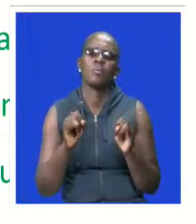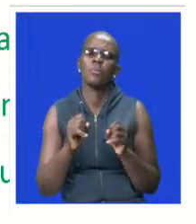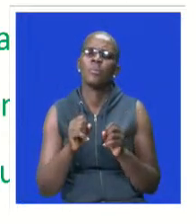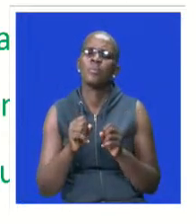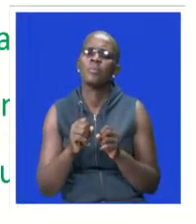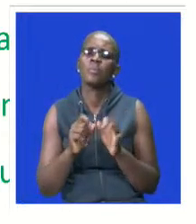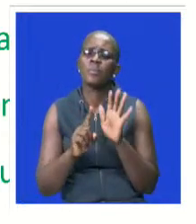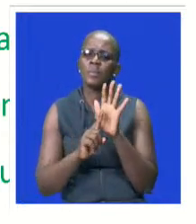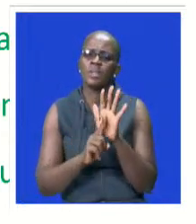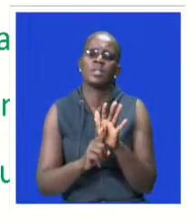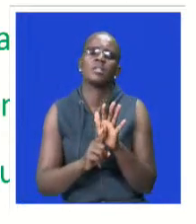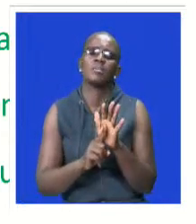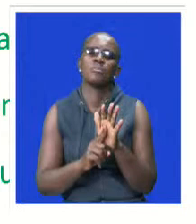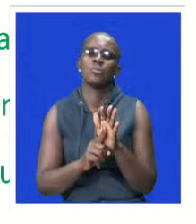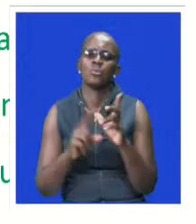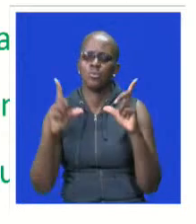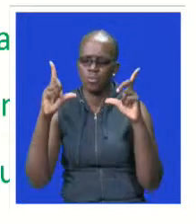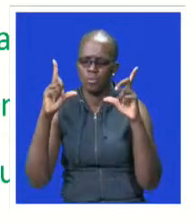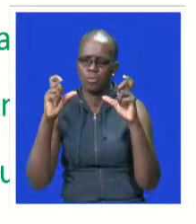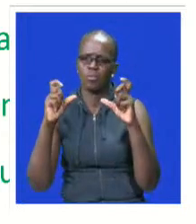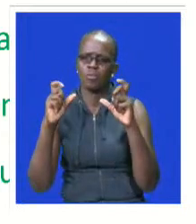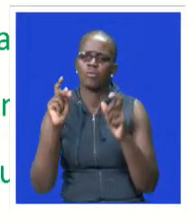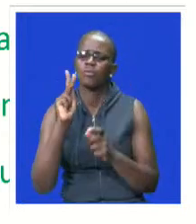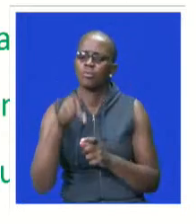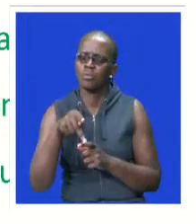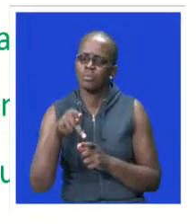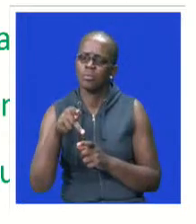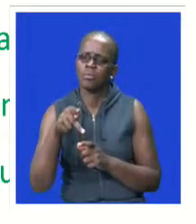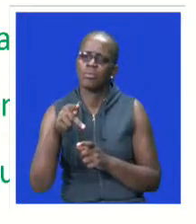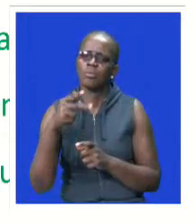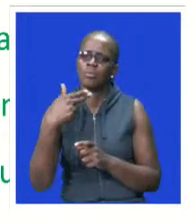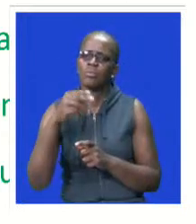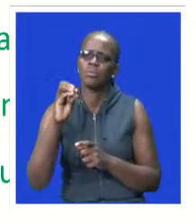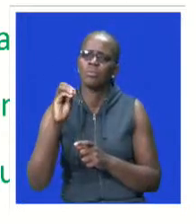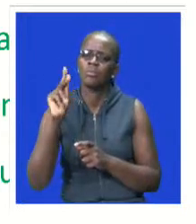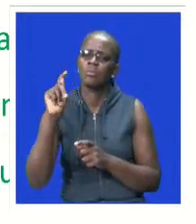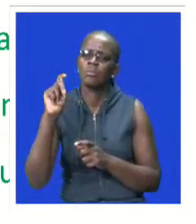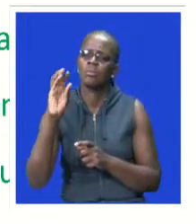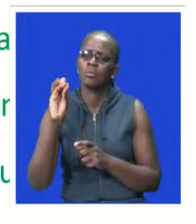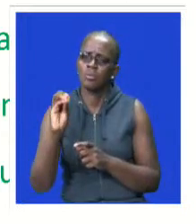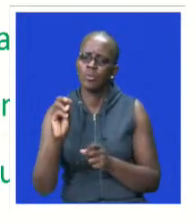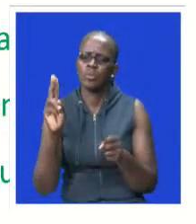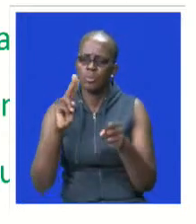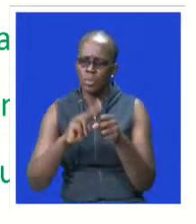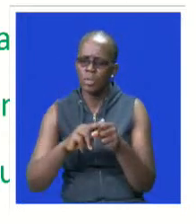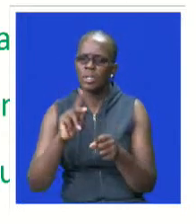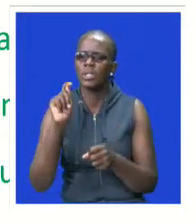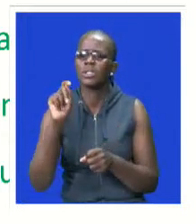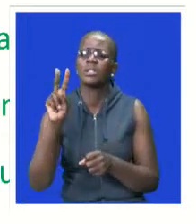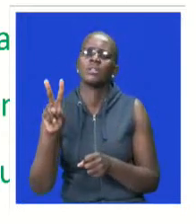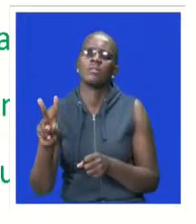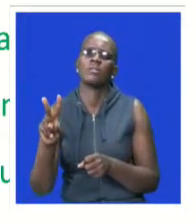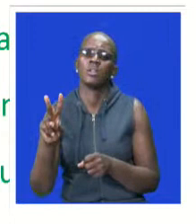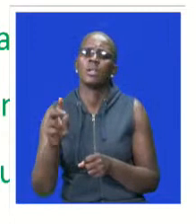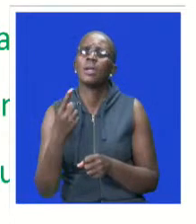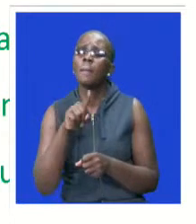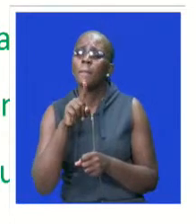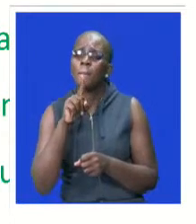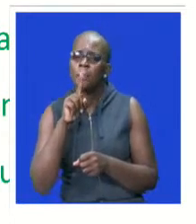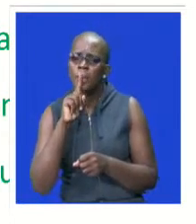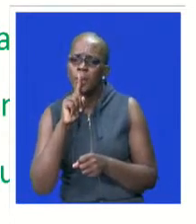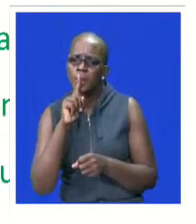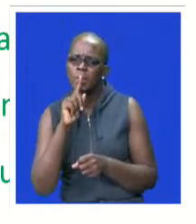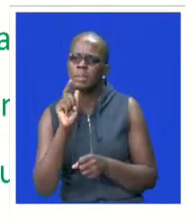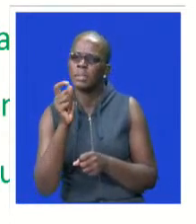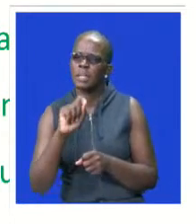TV. This is an abbreviation for this word, photograph, right? Then we call them a photo. When it's in the plural form,